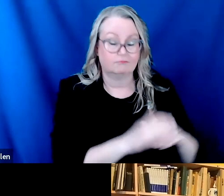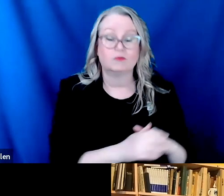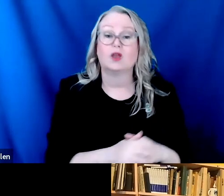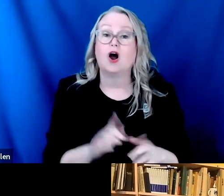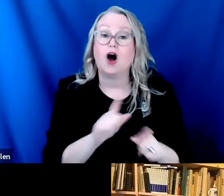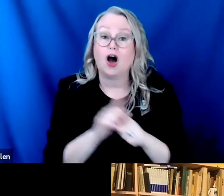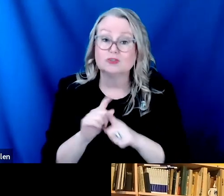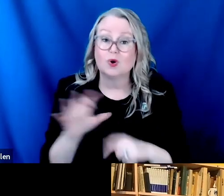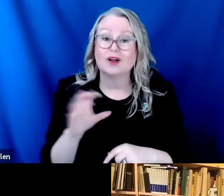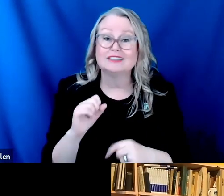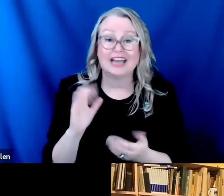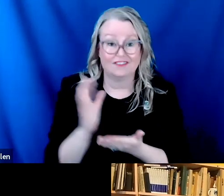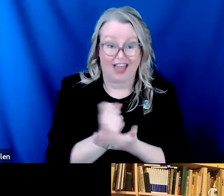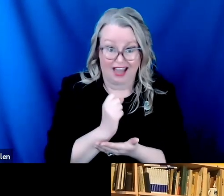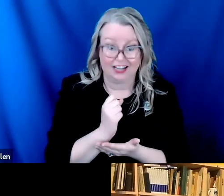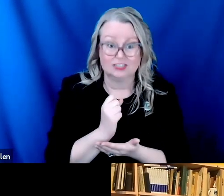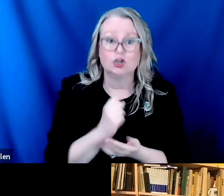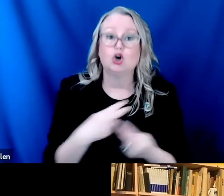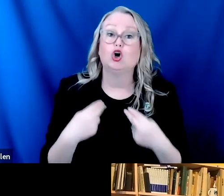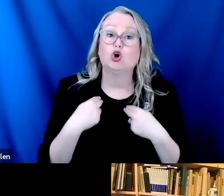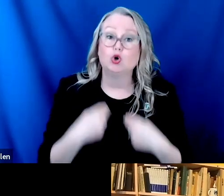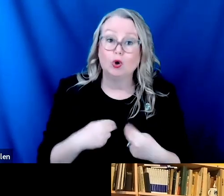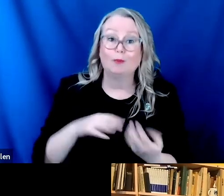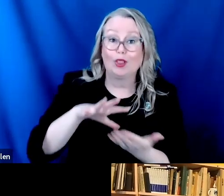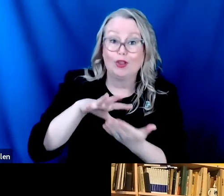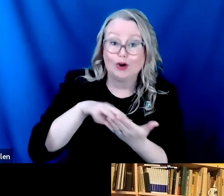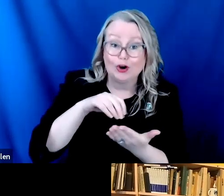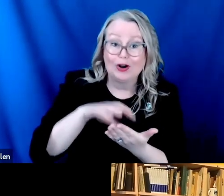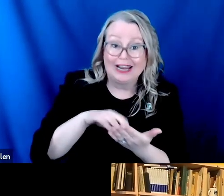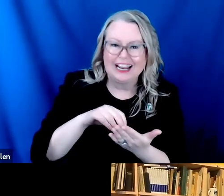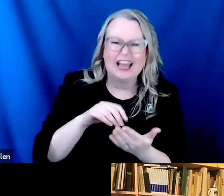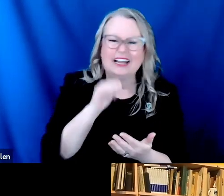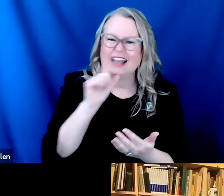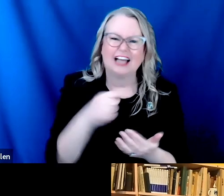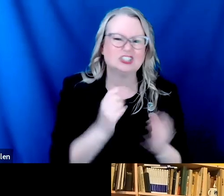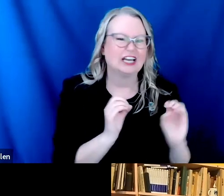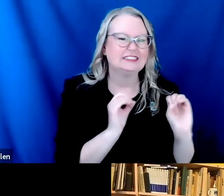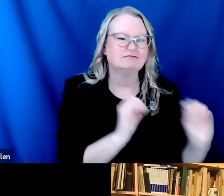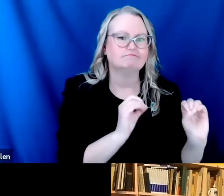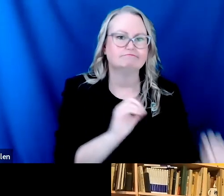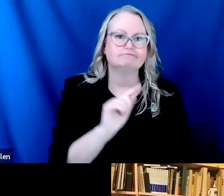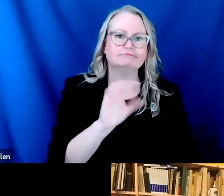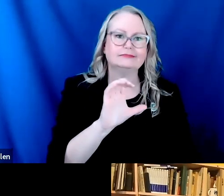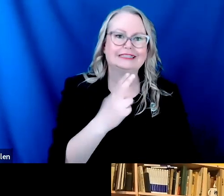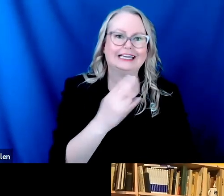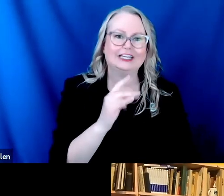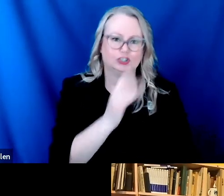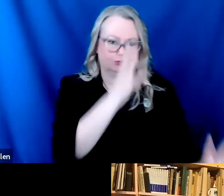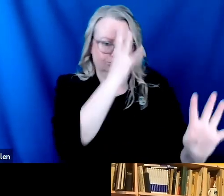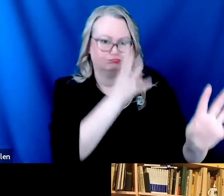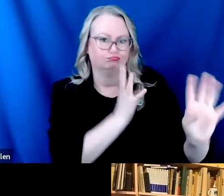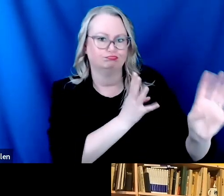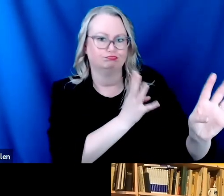the nature of human learning that move us away from teaching and learning as a transmission of knowledge and